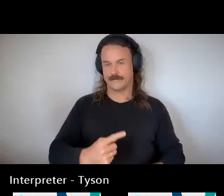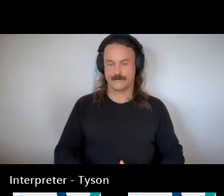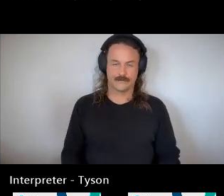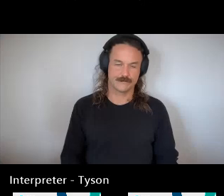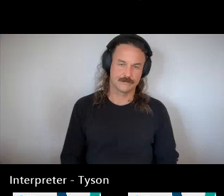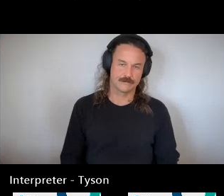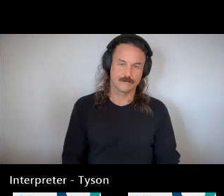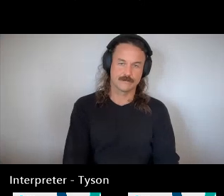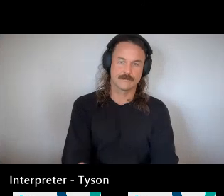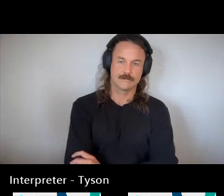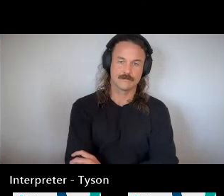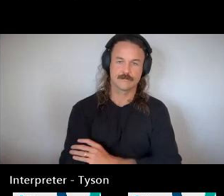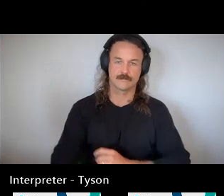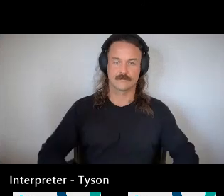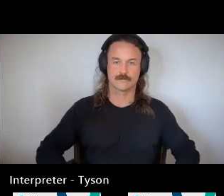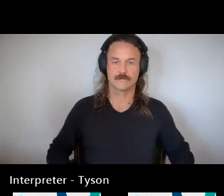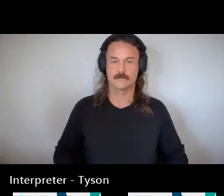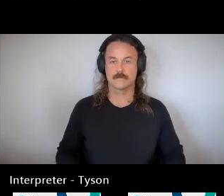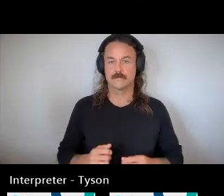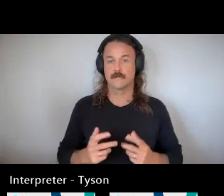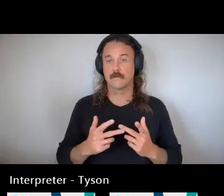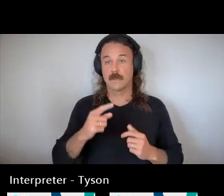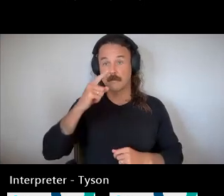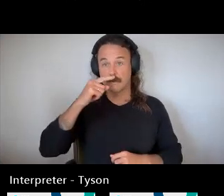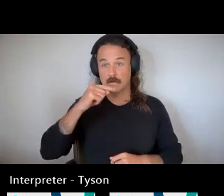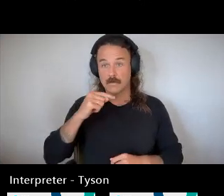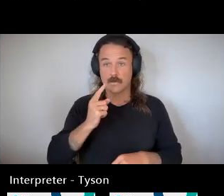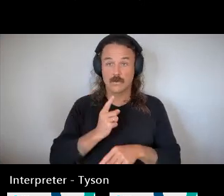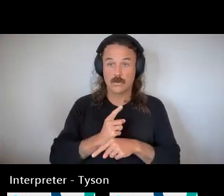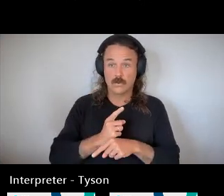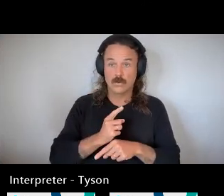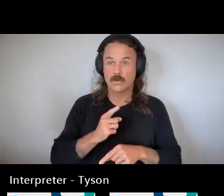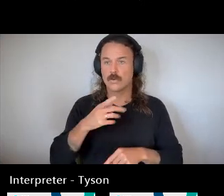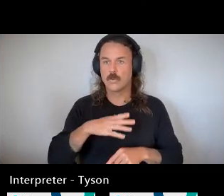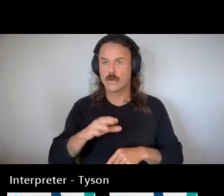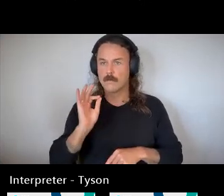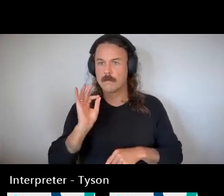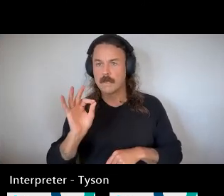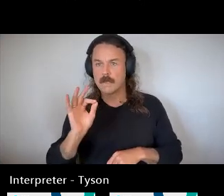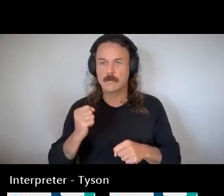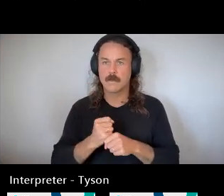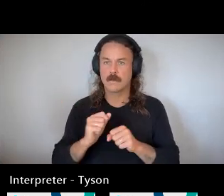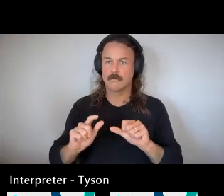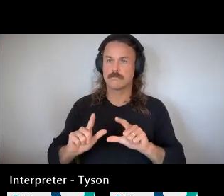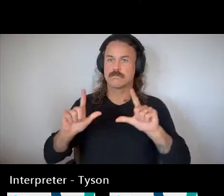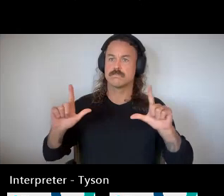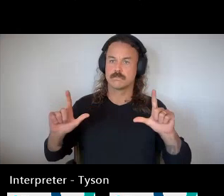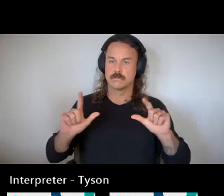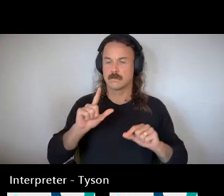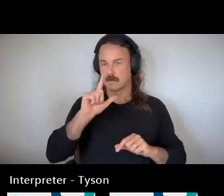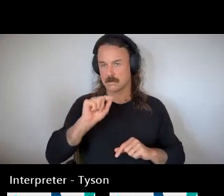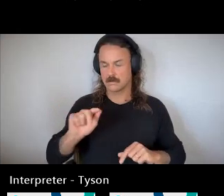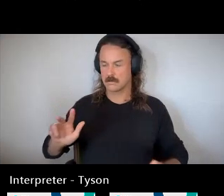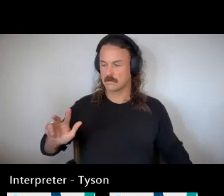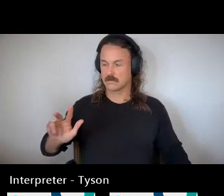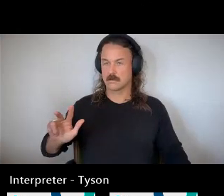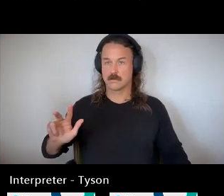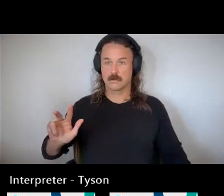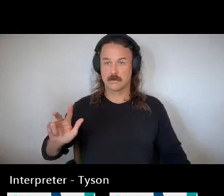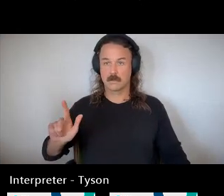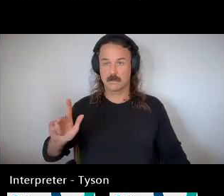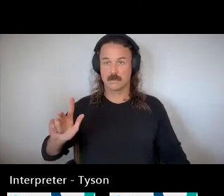You can also pin people. So if there's particular people talking, you can pin them by right-clicking and selecting pin, and you can also click on them